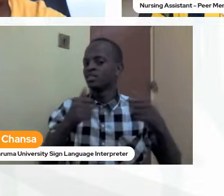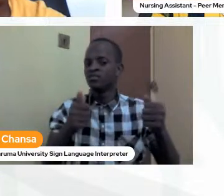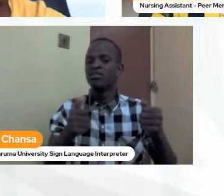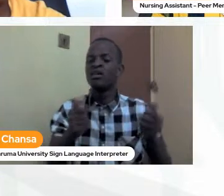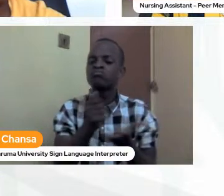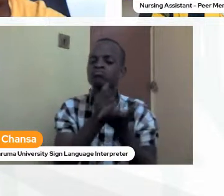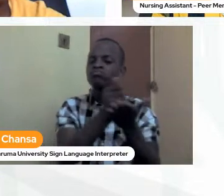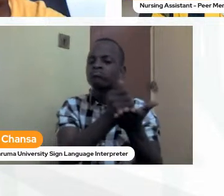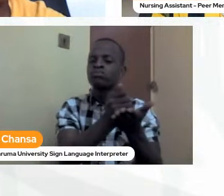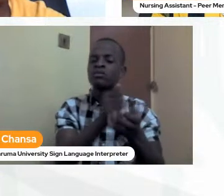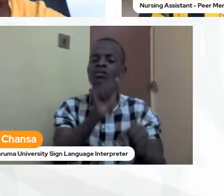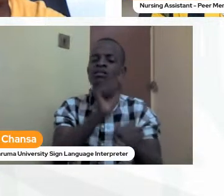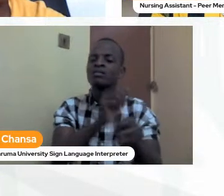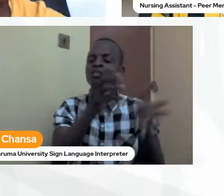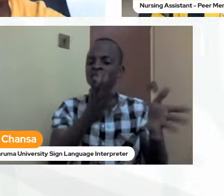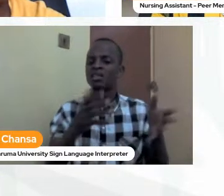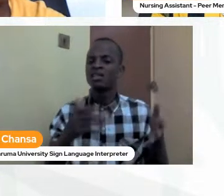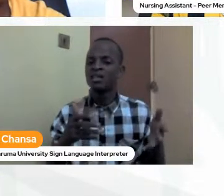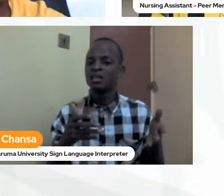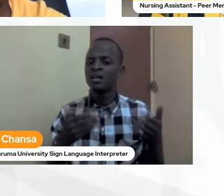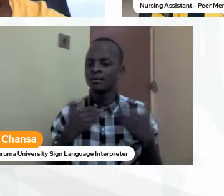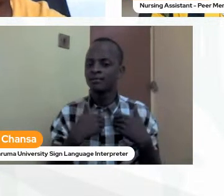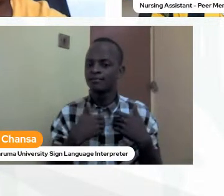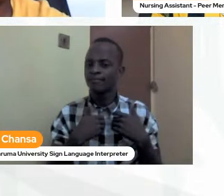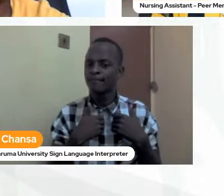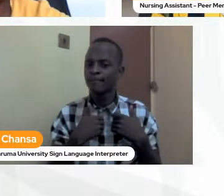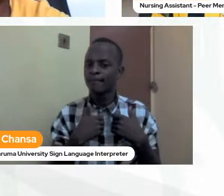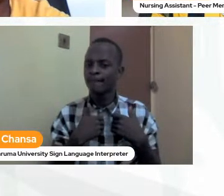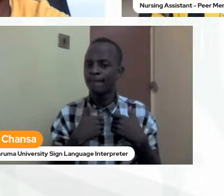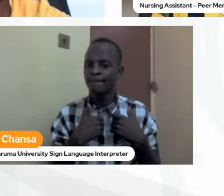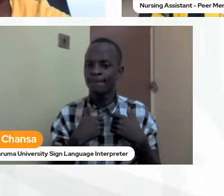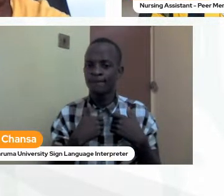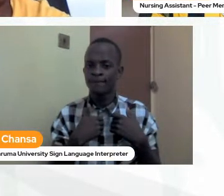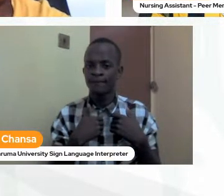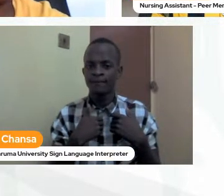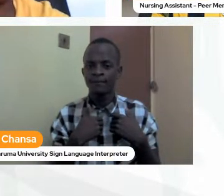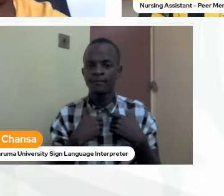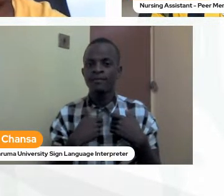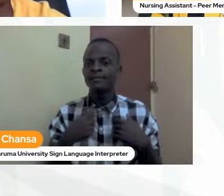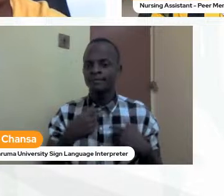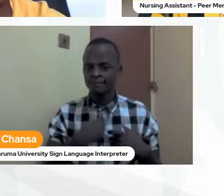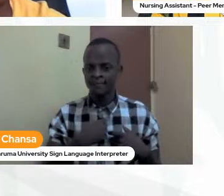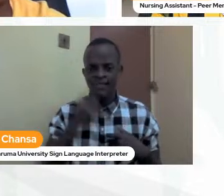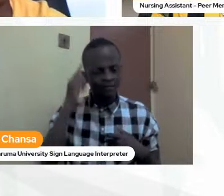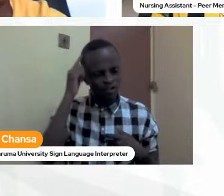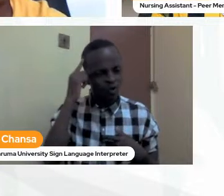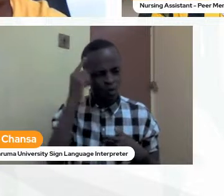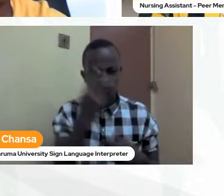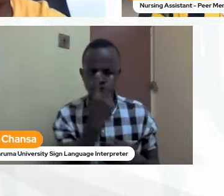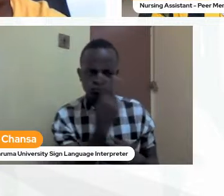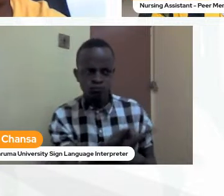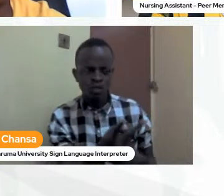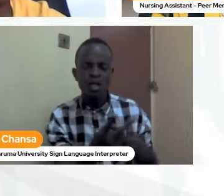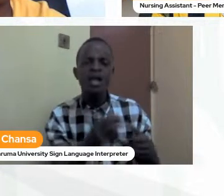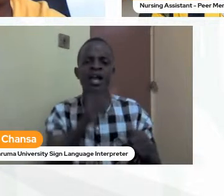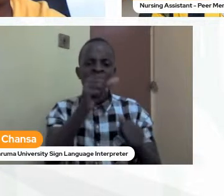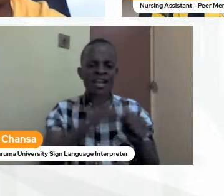didn't have provision for adolescent health. I think now it's a topic for every